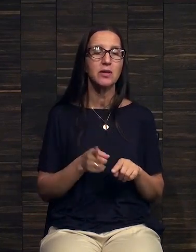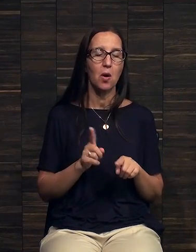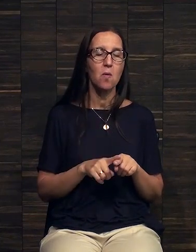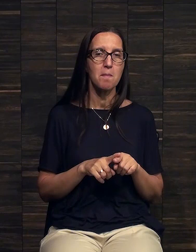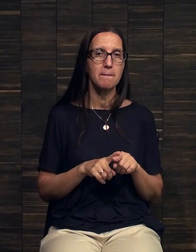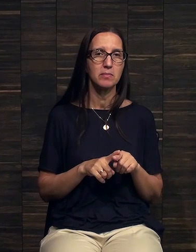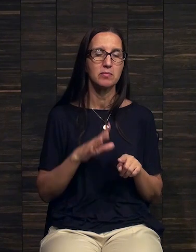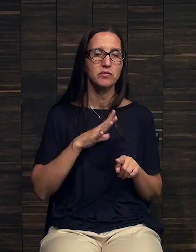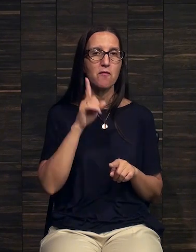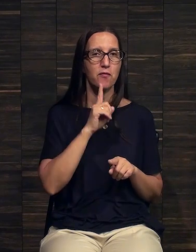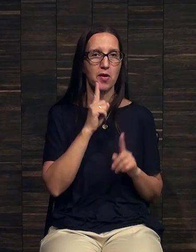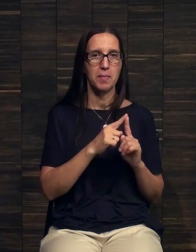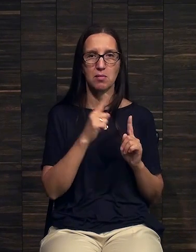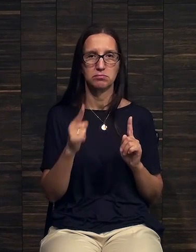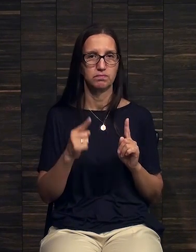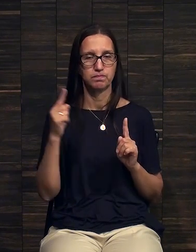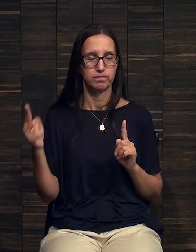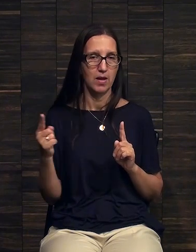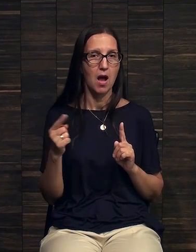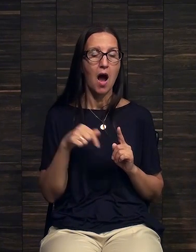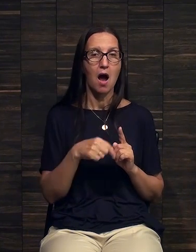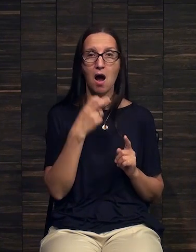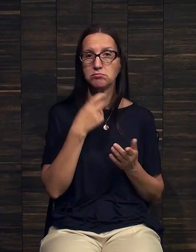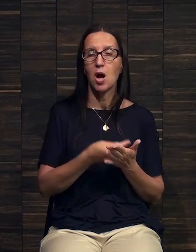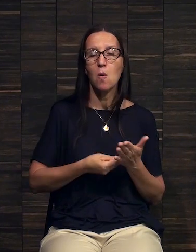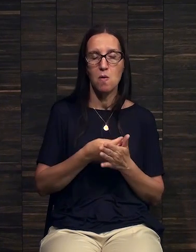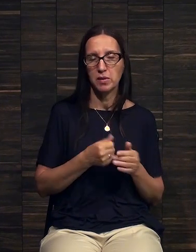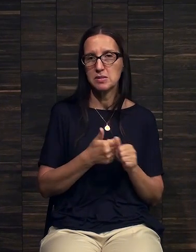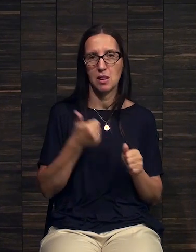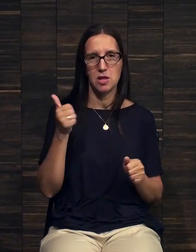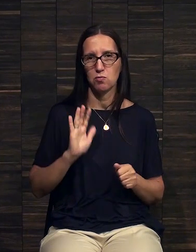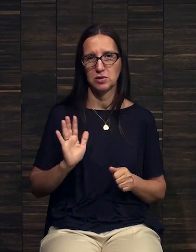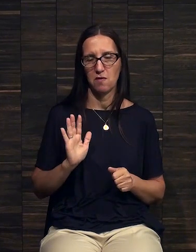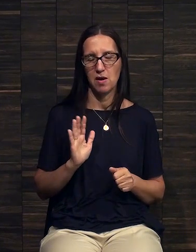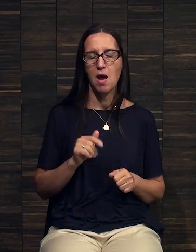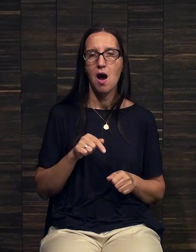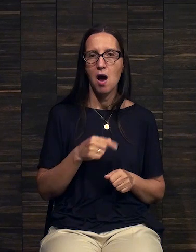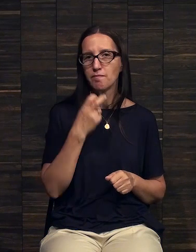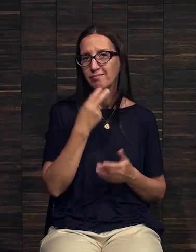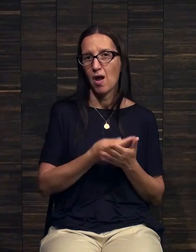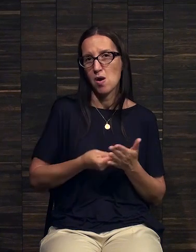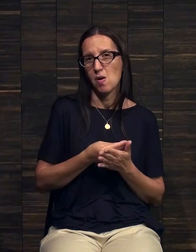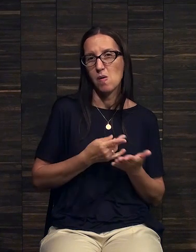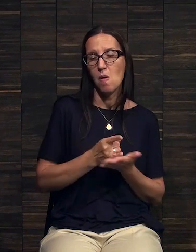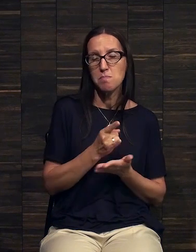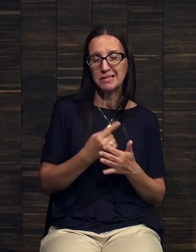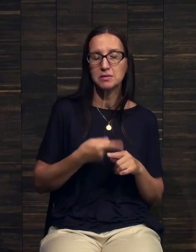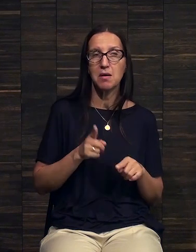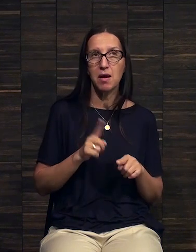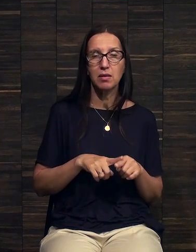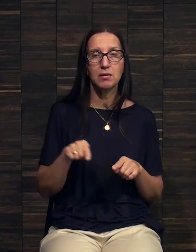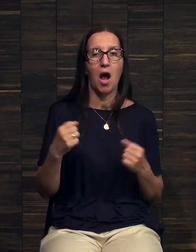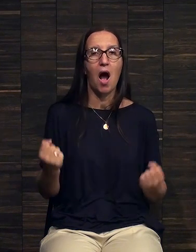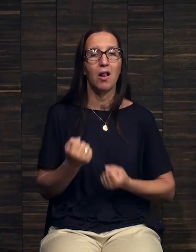activity was not launched yet, but the comics were very much in pace with these